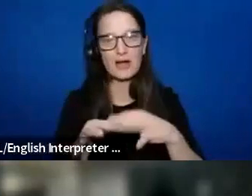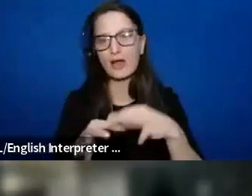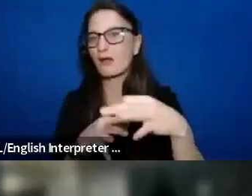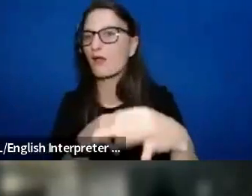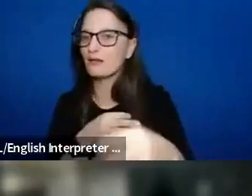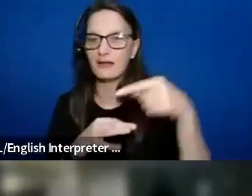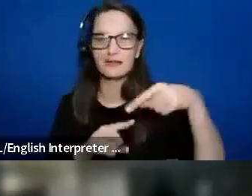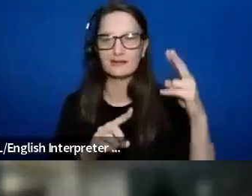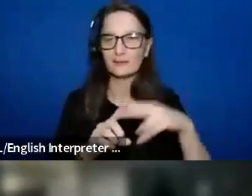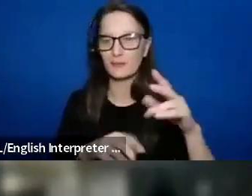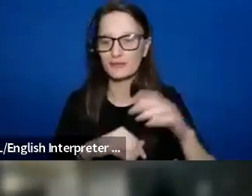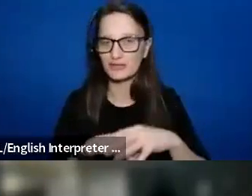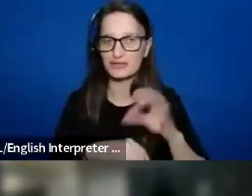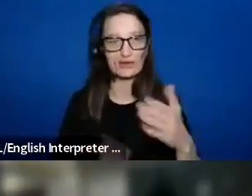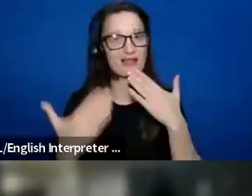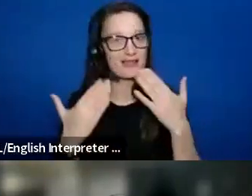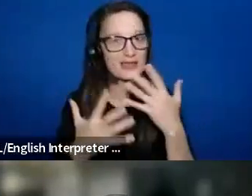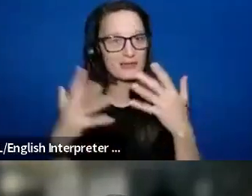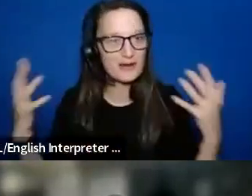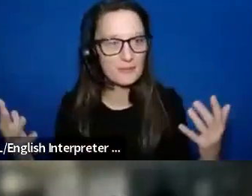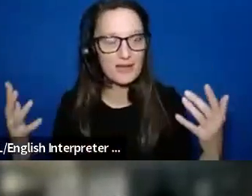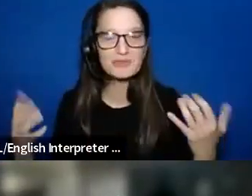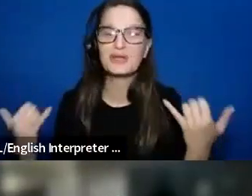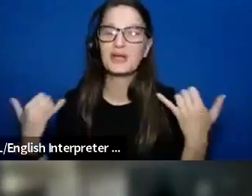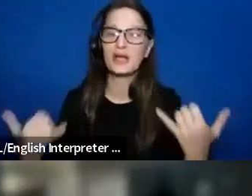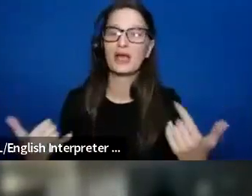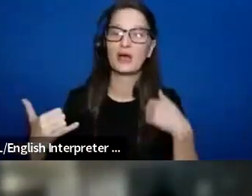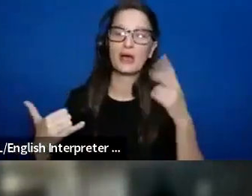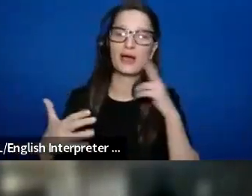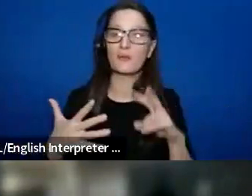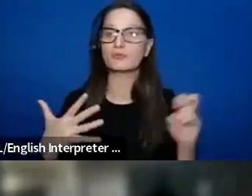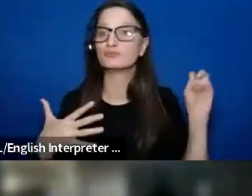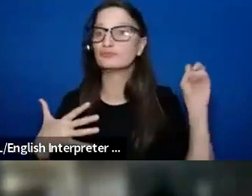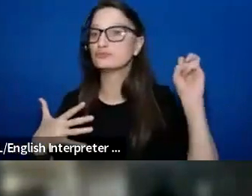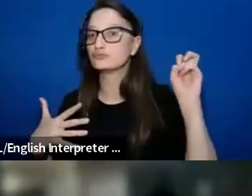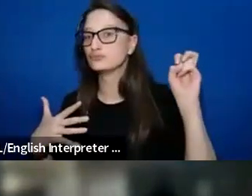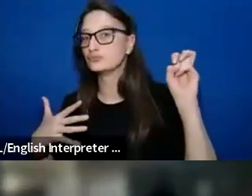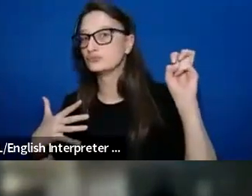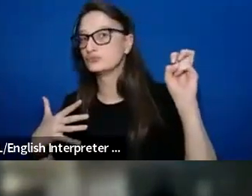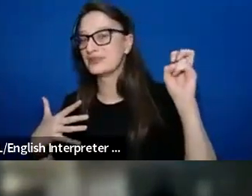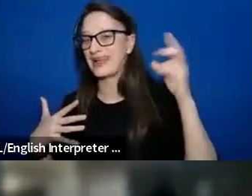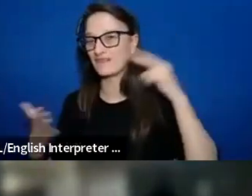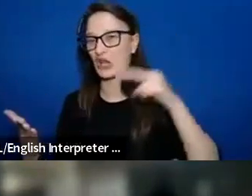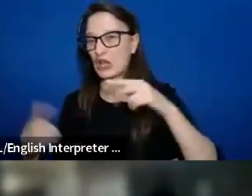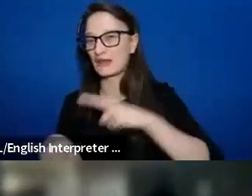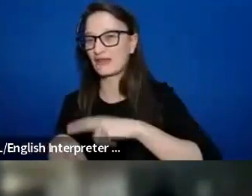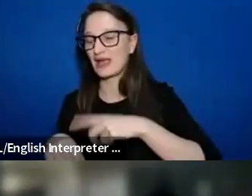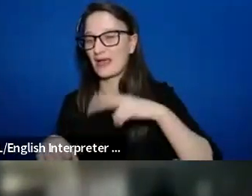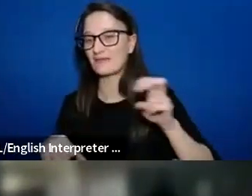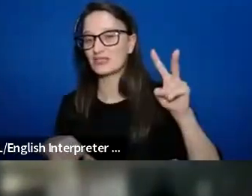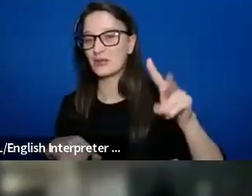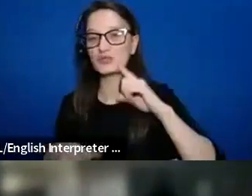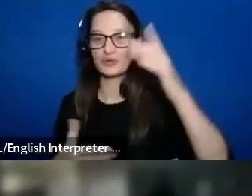So thank you guys very much. I am now going to jump to, I guess I got to watch my time here. I'm going to jump to sick leave